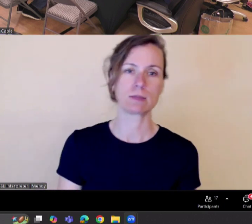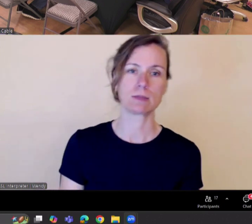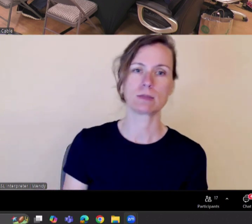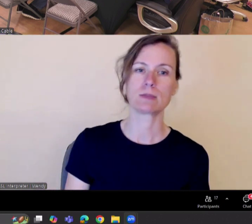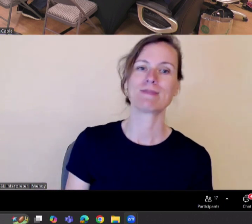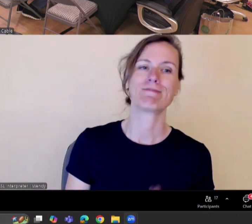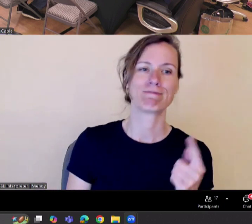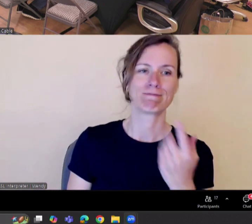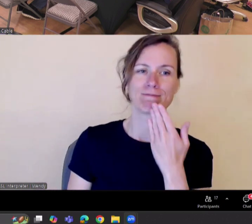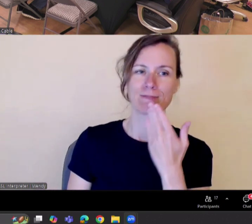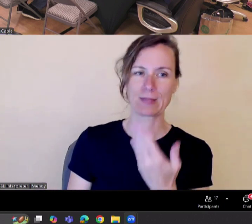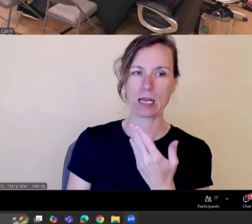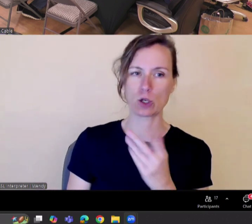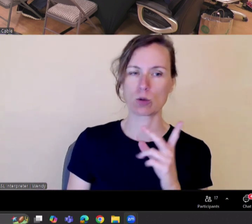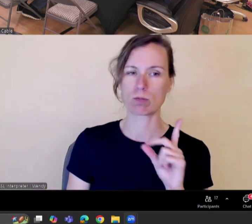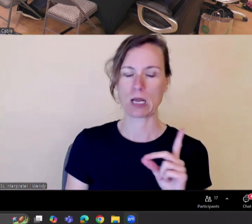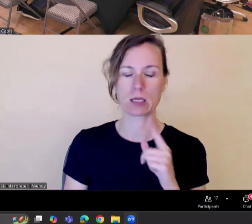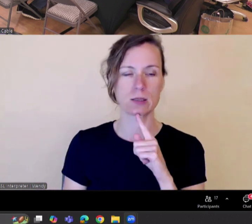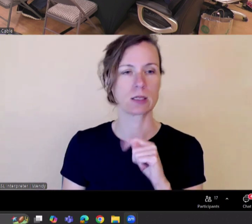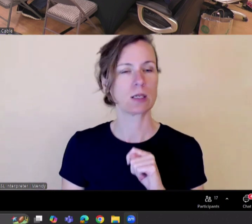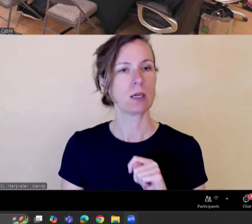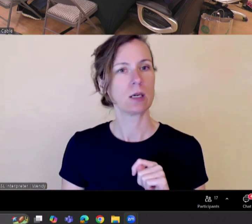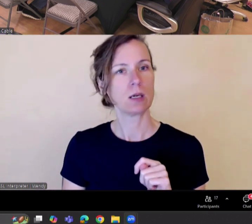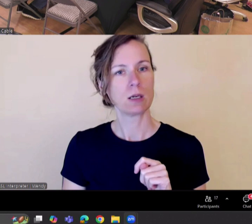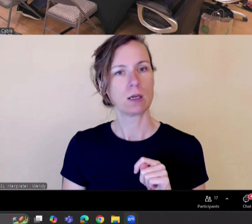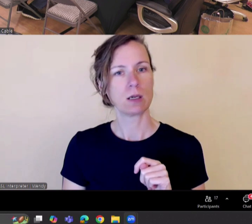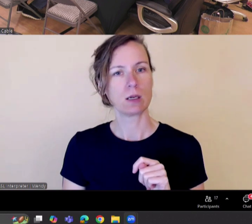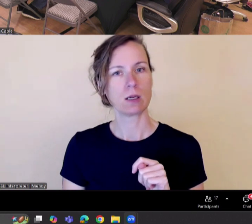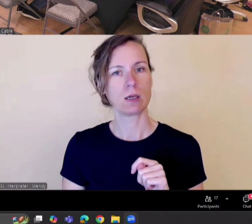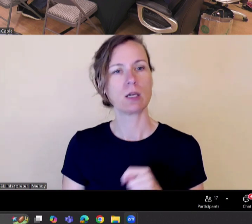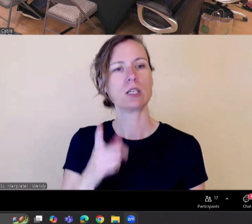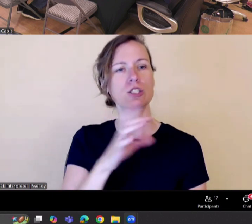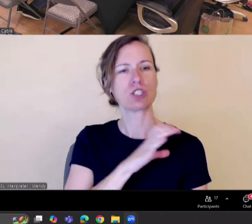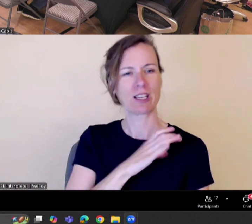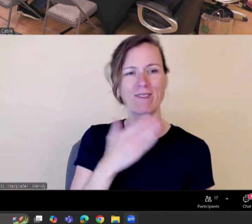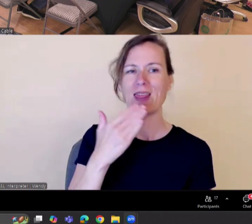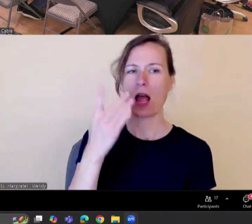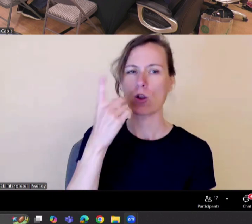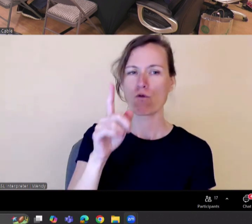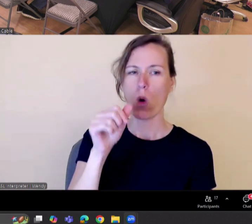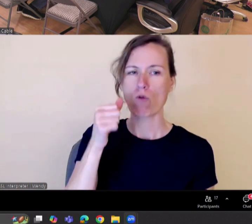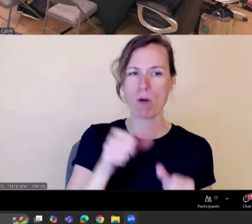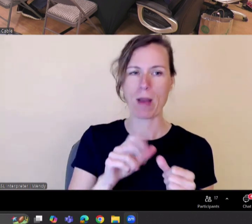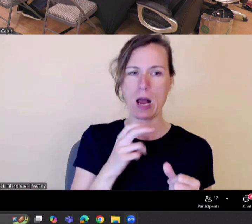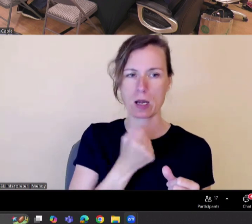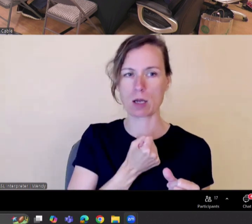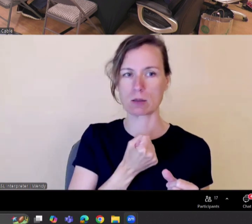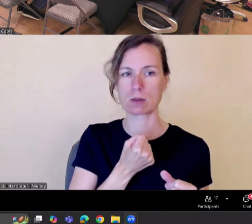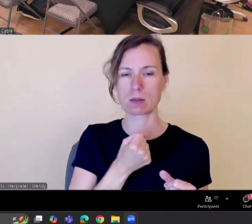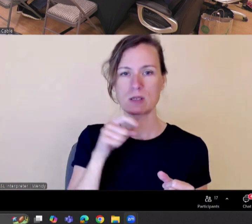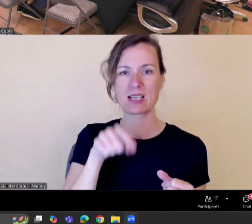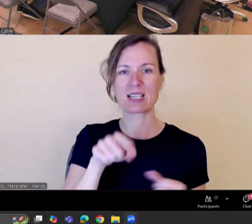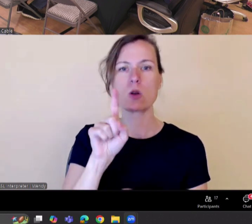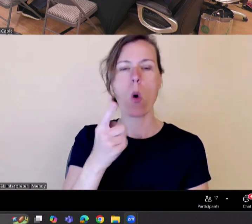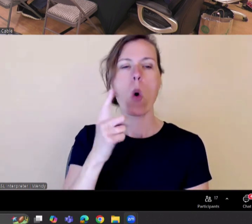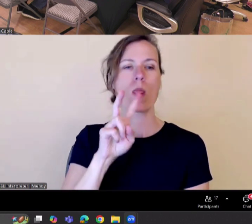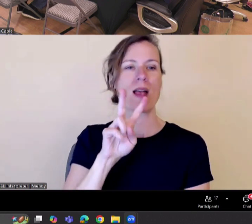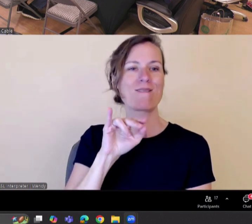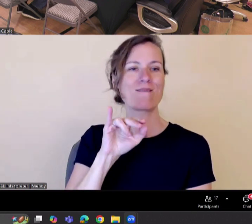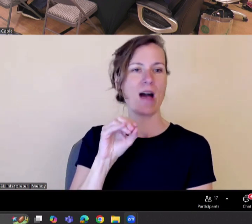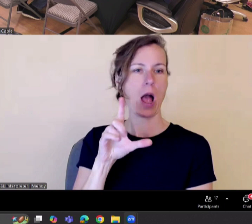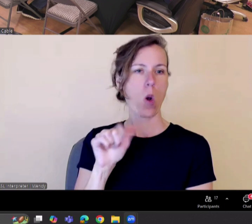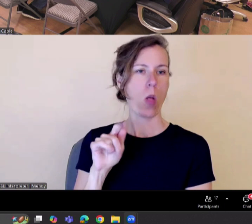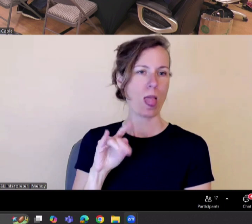Thank you. Chief, thank you for reminding us that it's just the violations that are